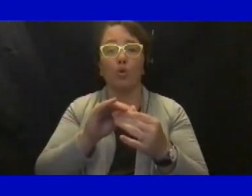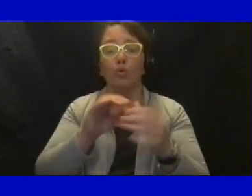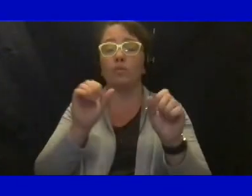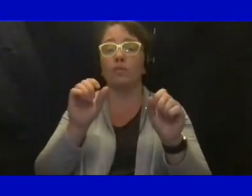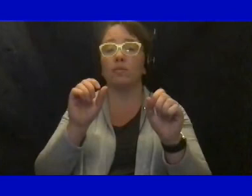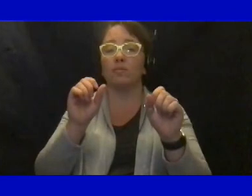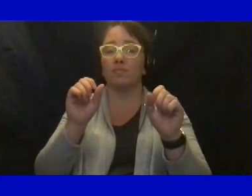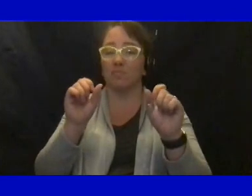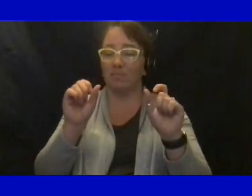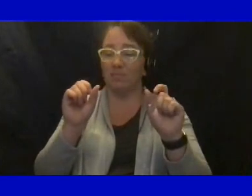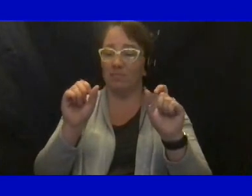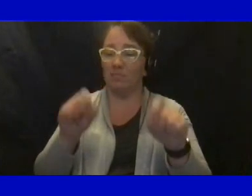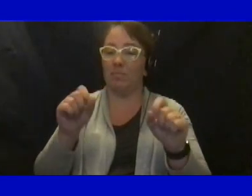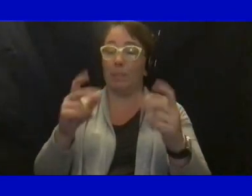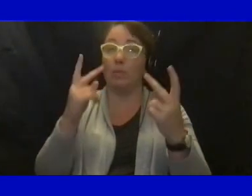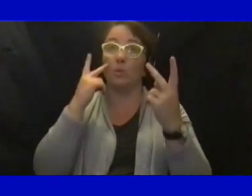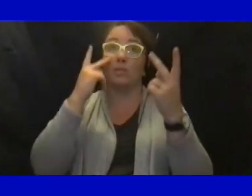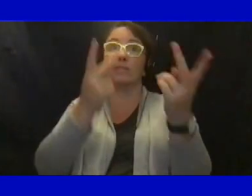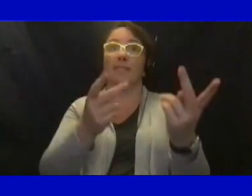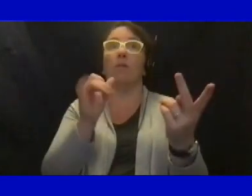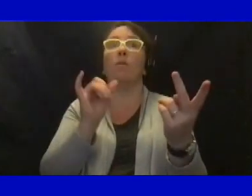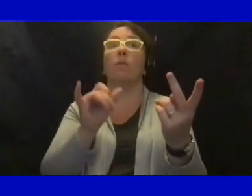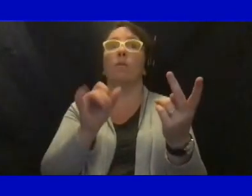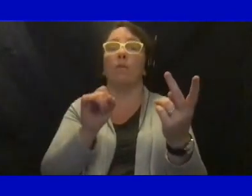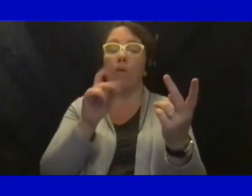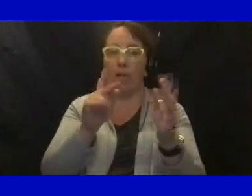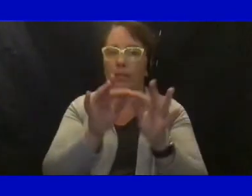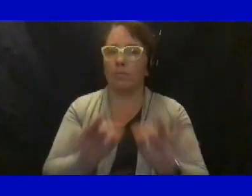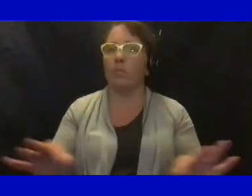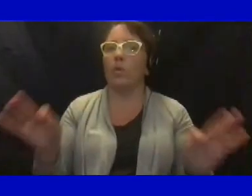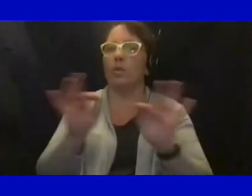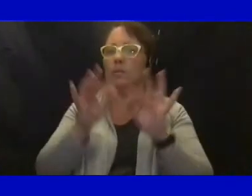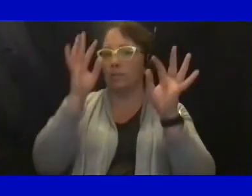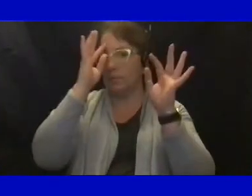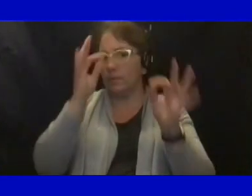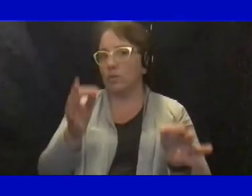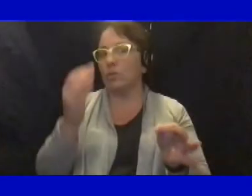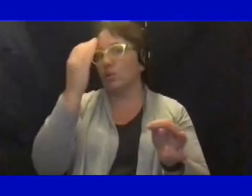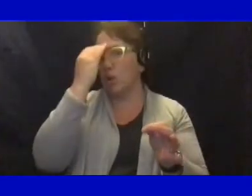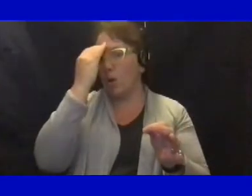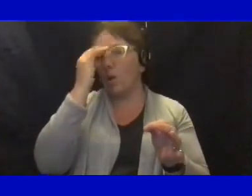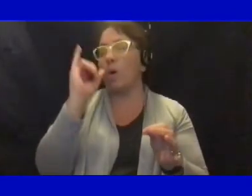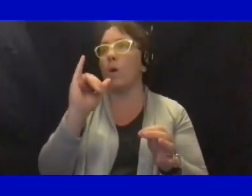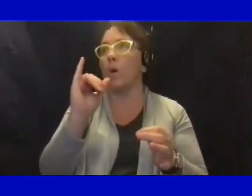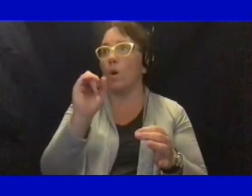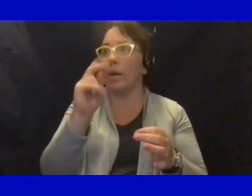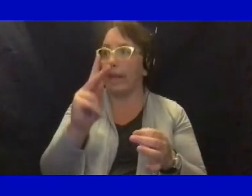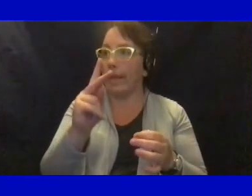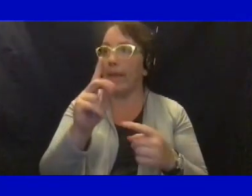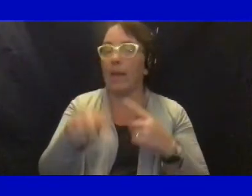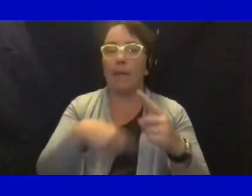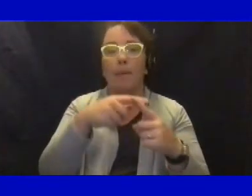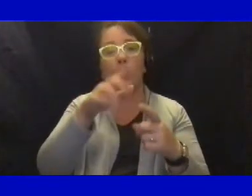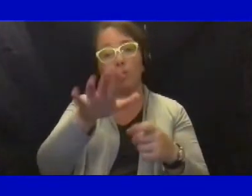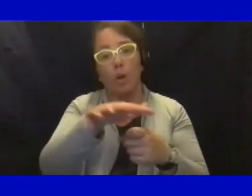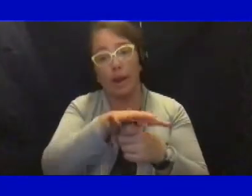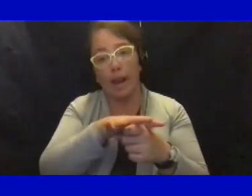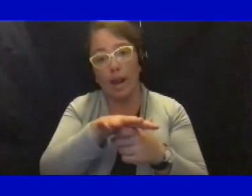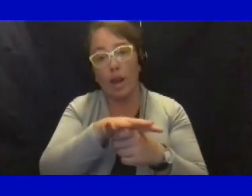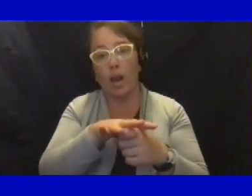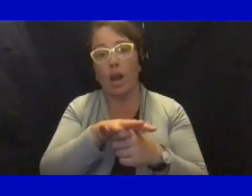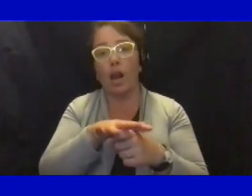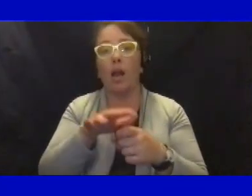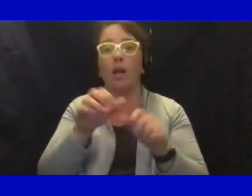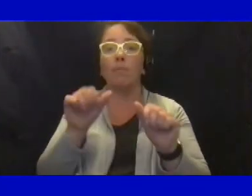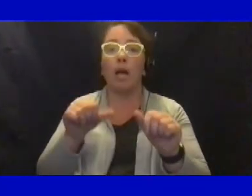know, and to make important decisions. So the flood preparedness guide is there. You can download an